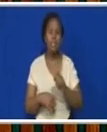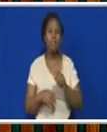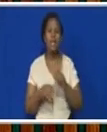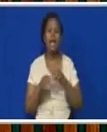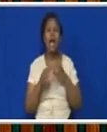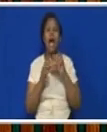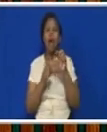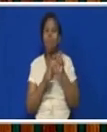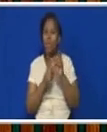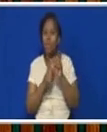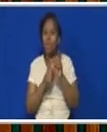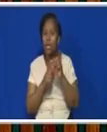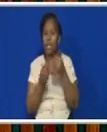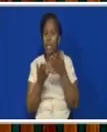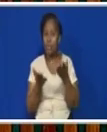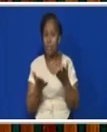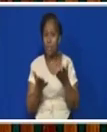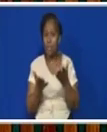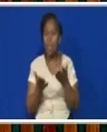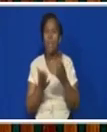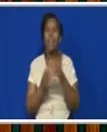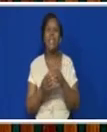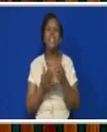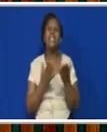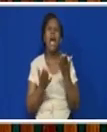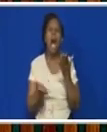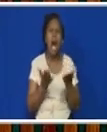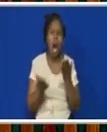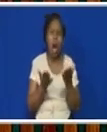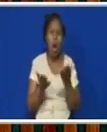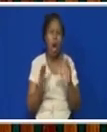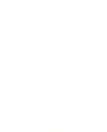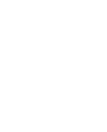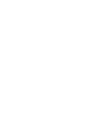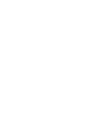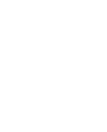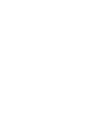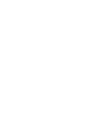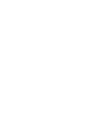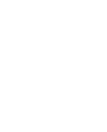mention. In our case, it is measures of controlling inflation.